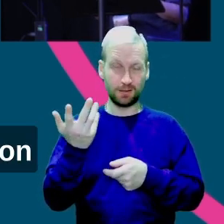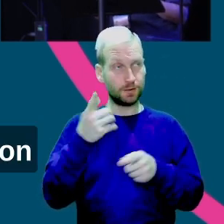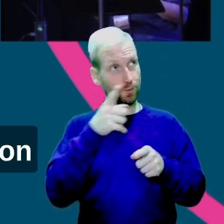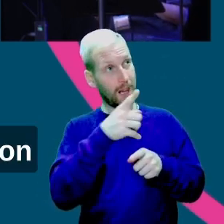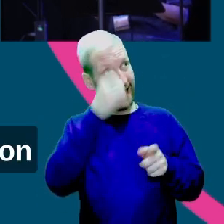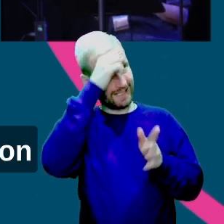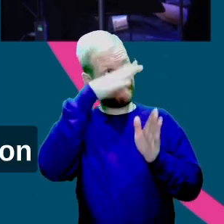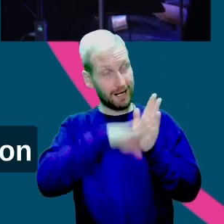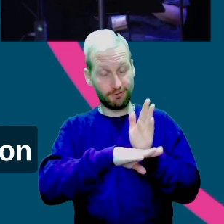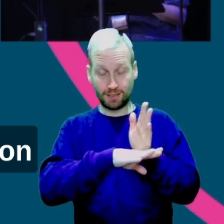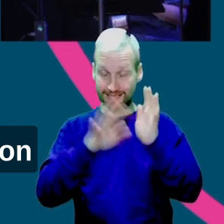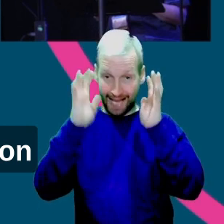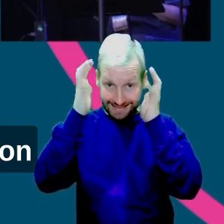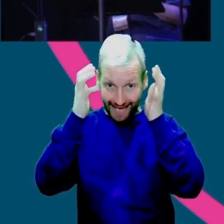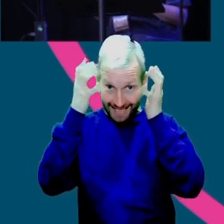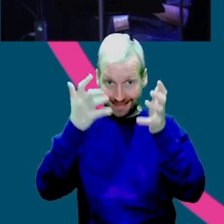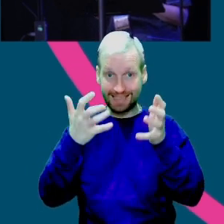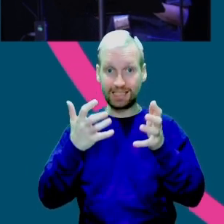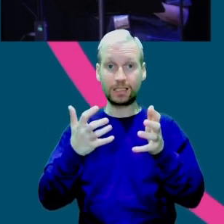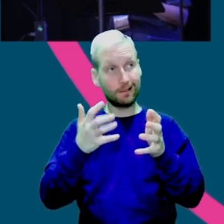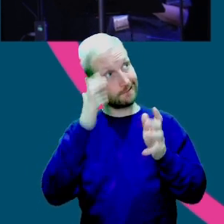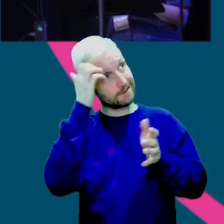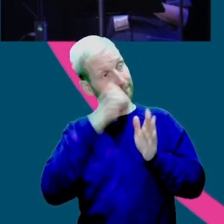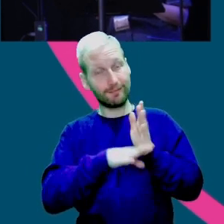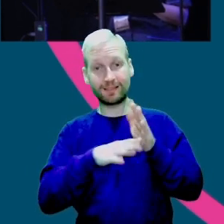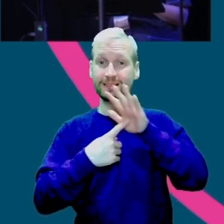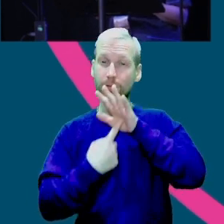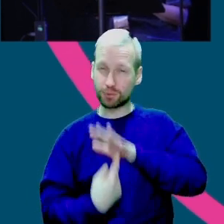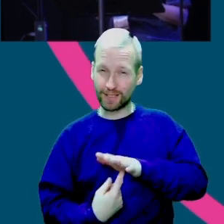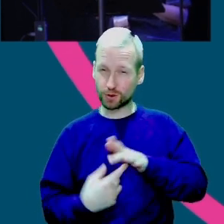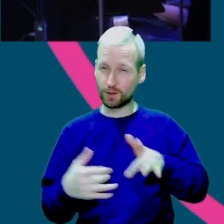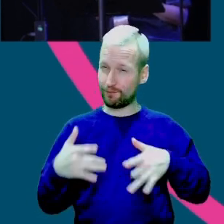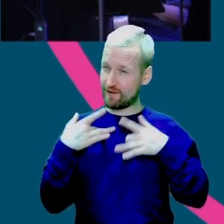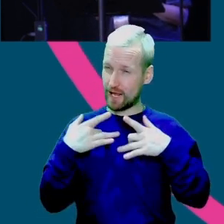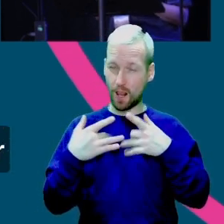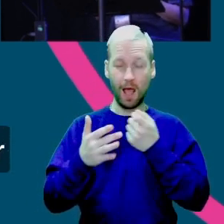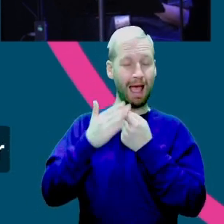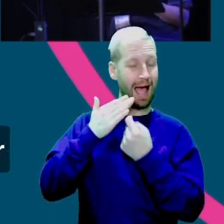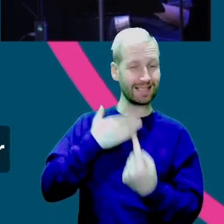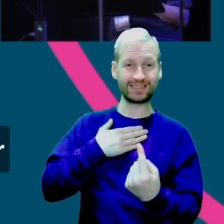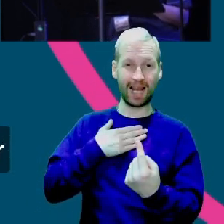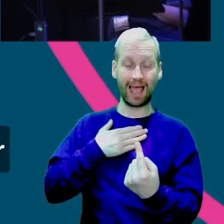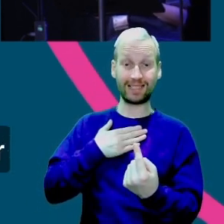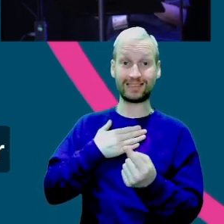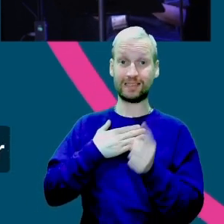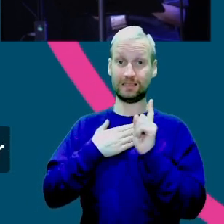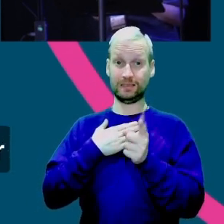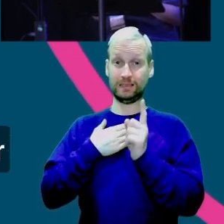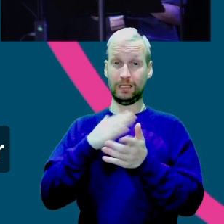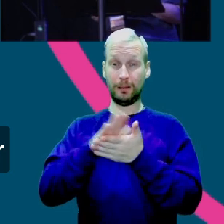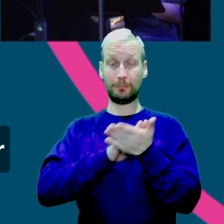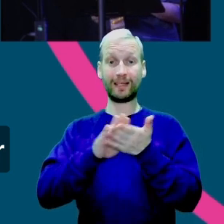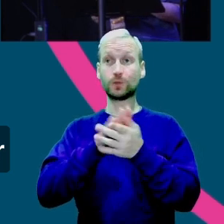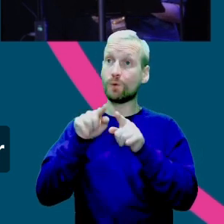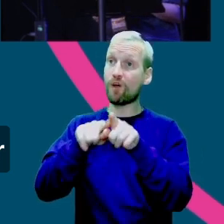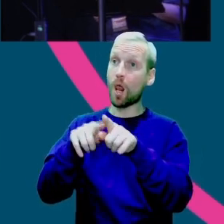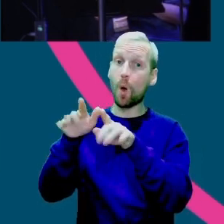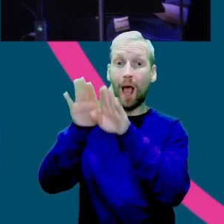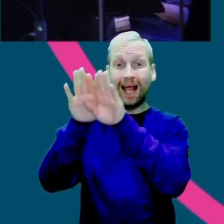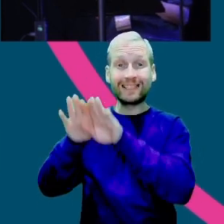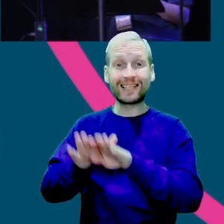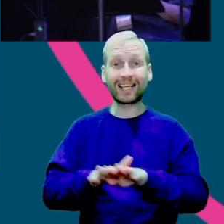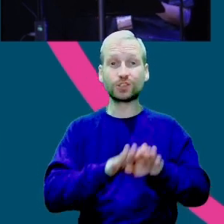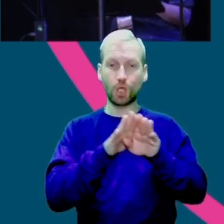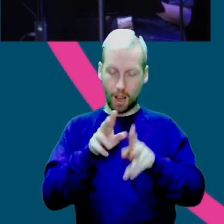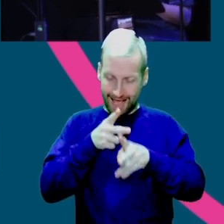to experience anxiety and depression and can also feel socially isolated. With that in mind, in line with the National Carer